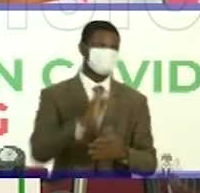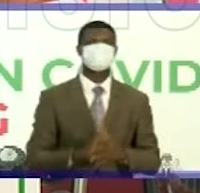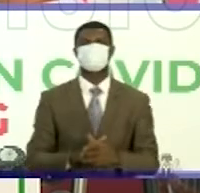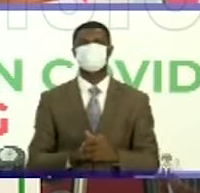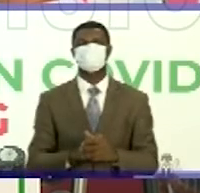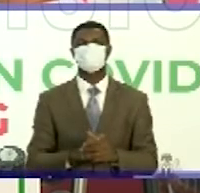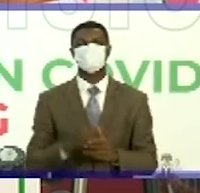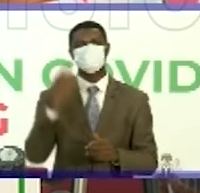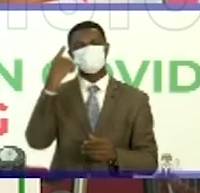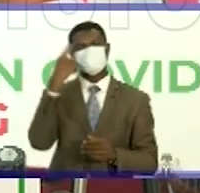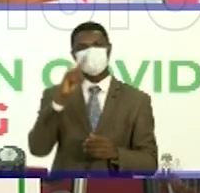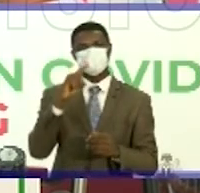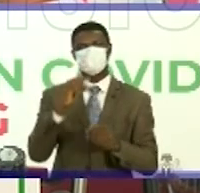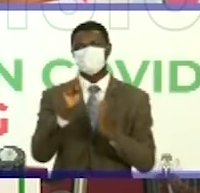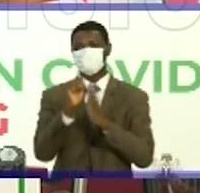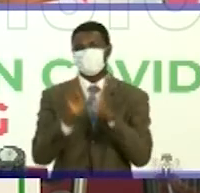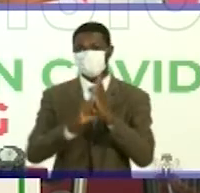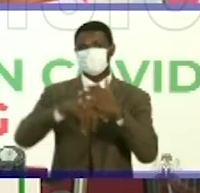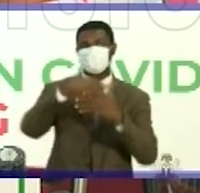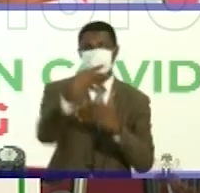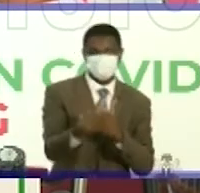For interstate travel,